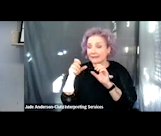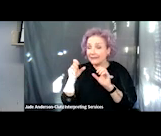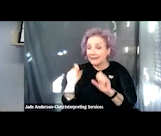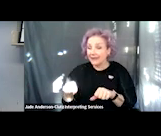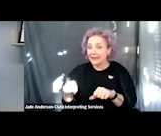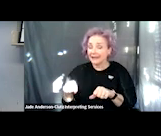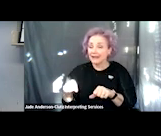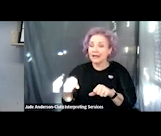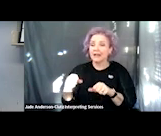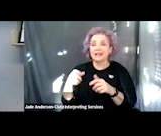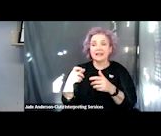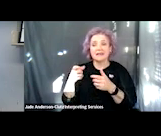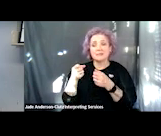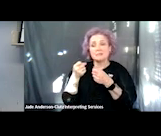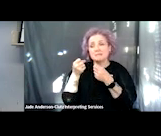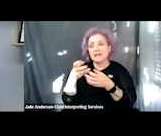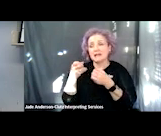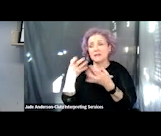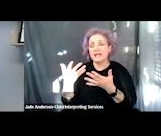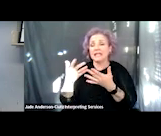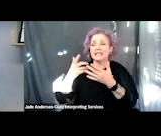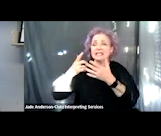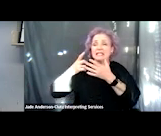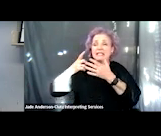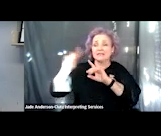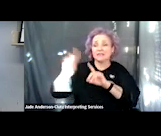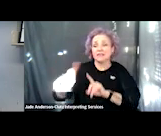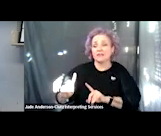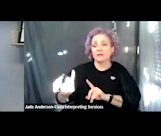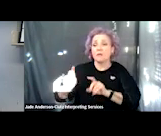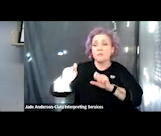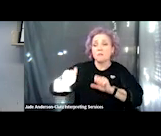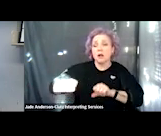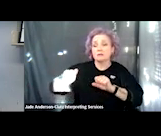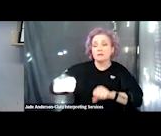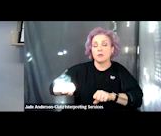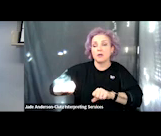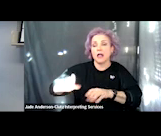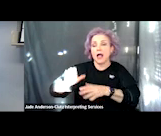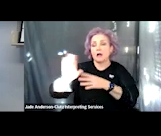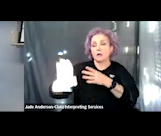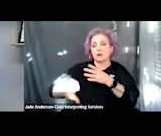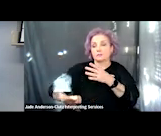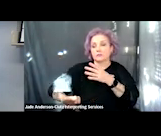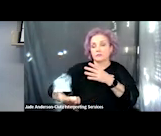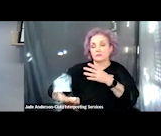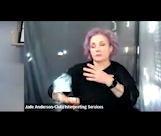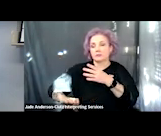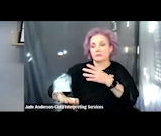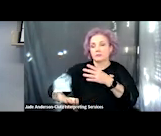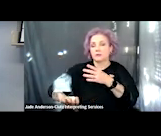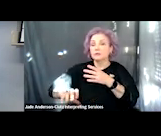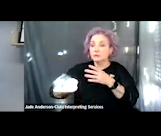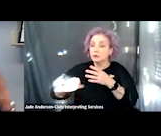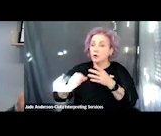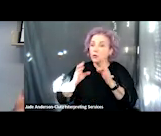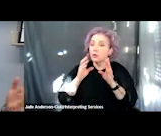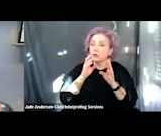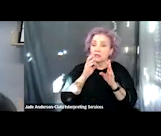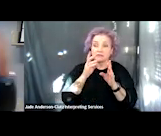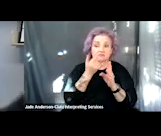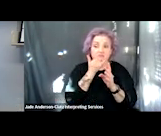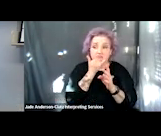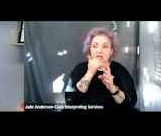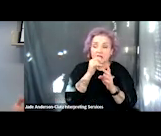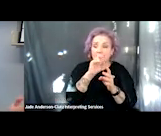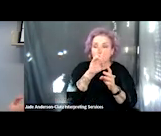this side of the story kind of tells us that there's a common factor. So there's a common factor between the different infections. And if you think about,